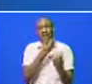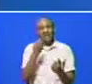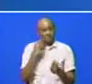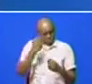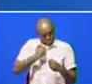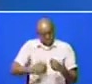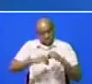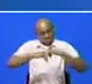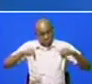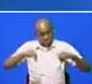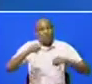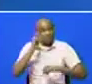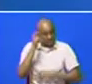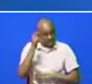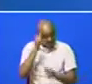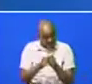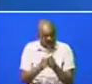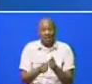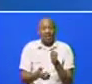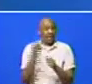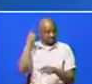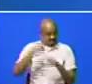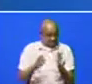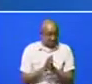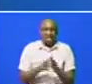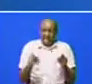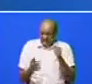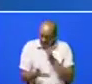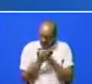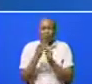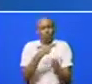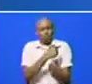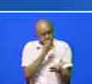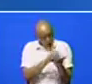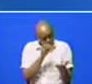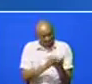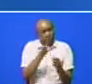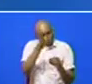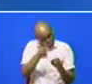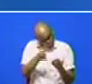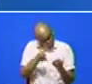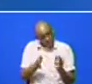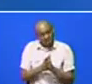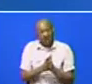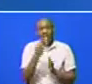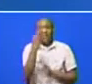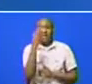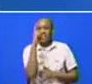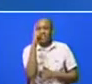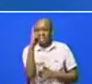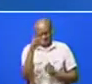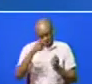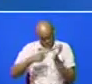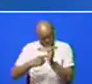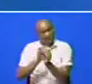last year. And helping the doctors do the separation of these conjoined twins was a 3D model of